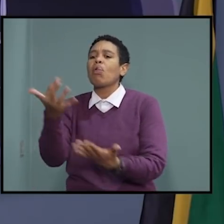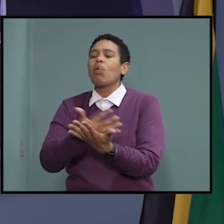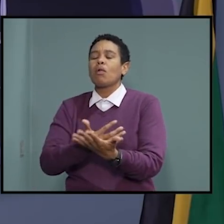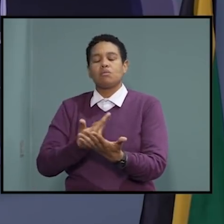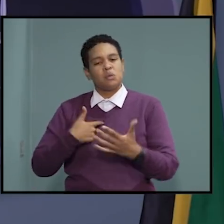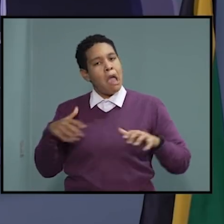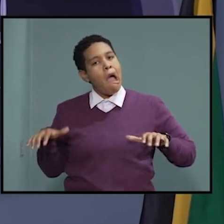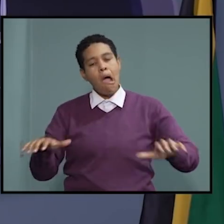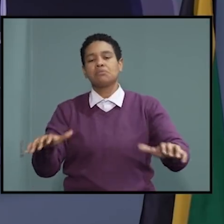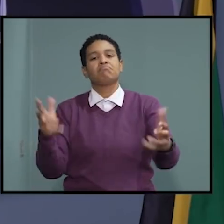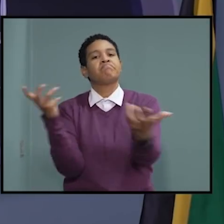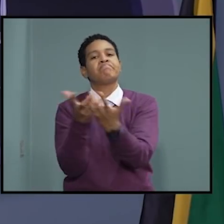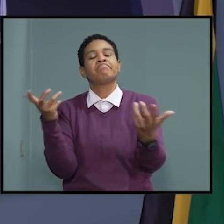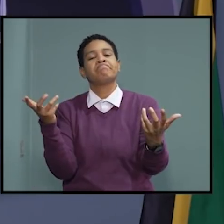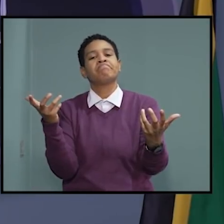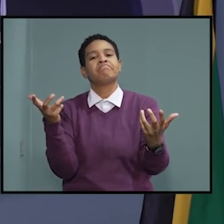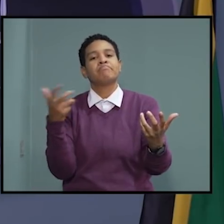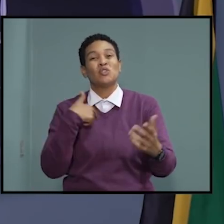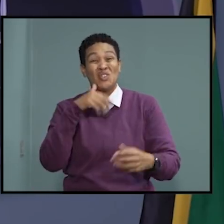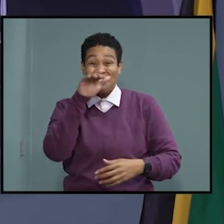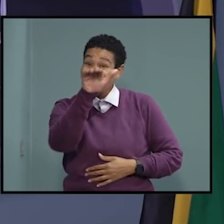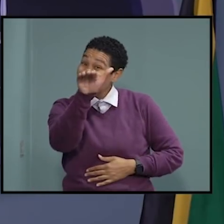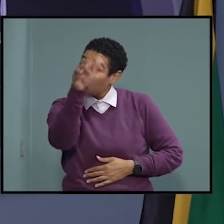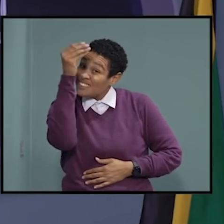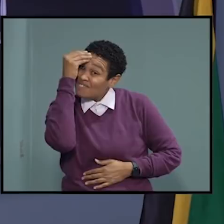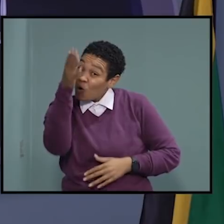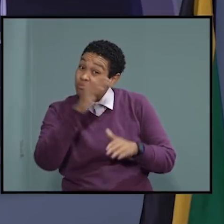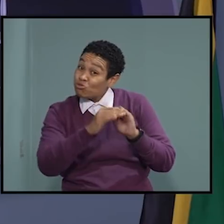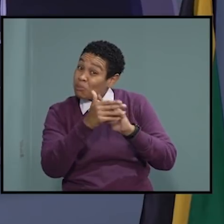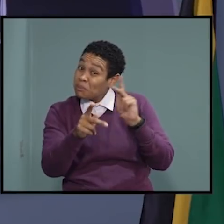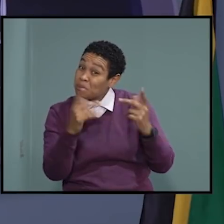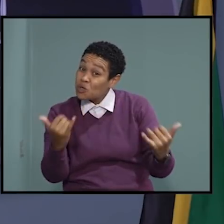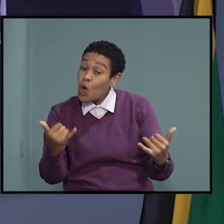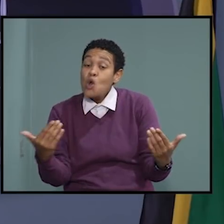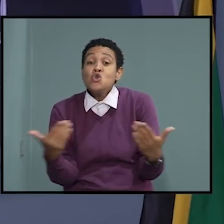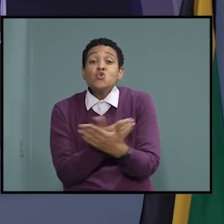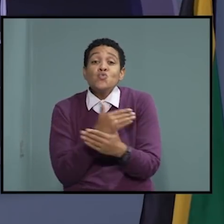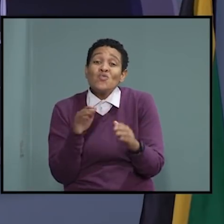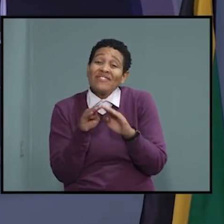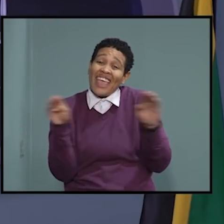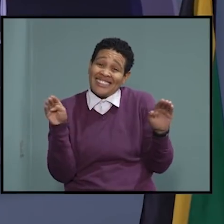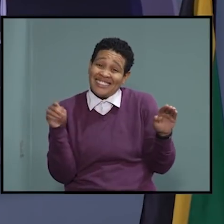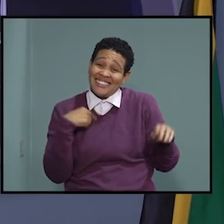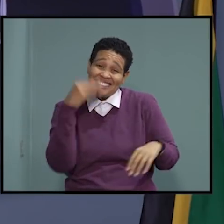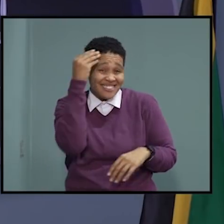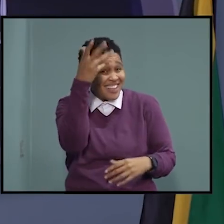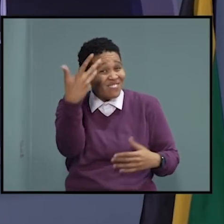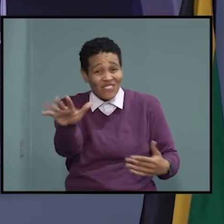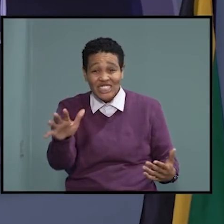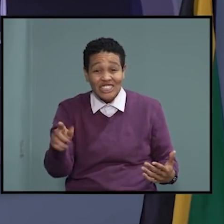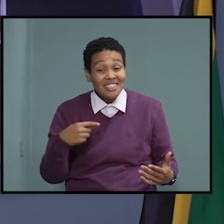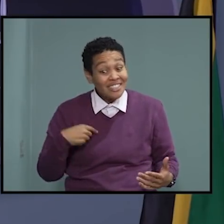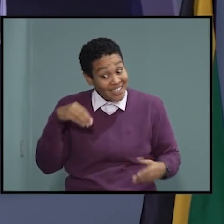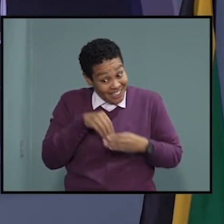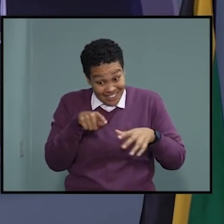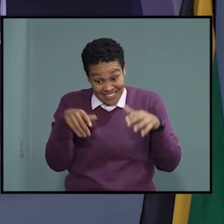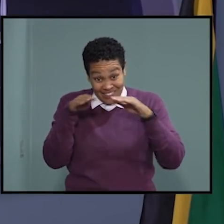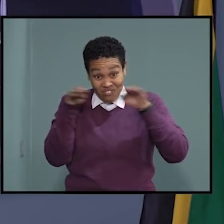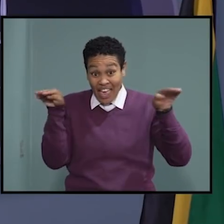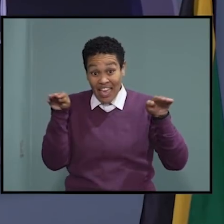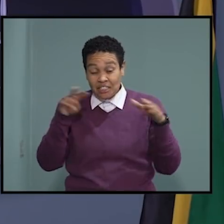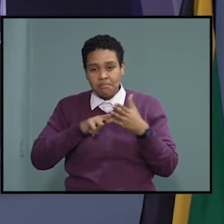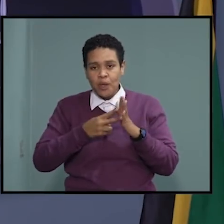accordingly. So, I am putting Jamaicans on notice that we have entered into a new phase. And as we have said before, when we are in this phase,